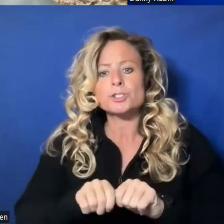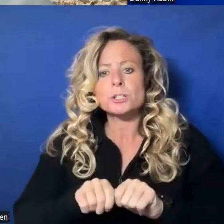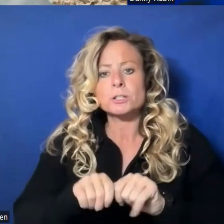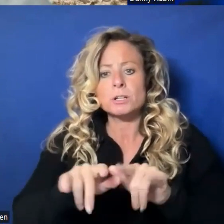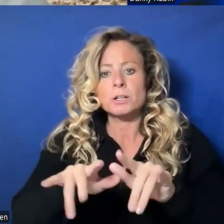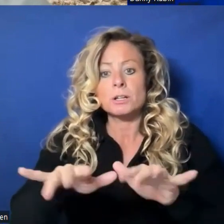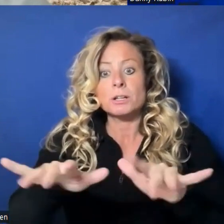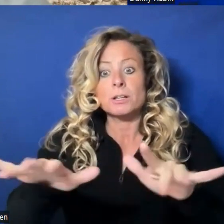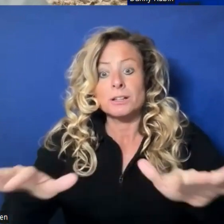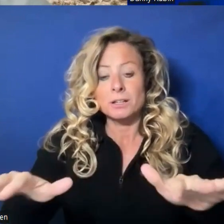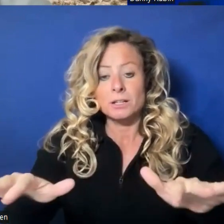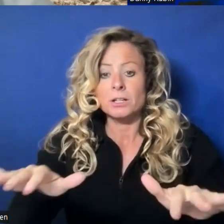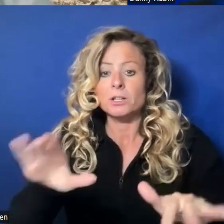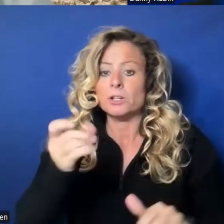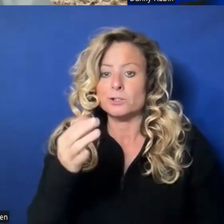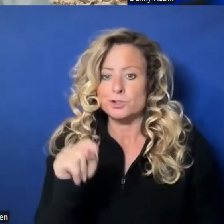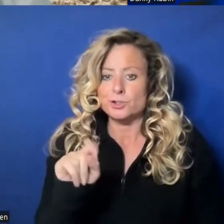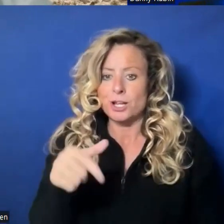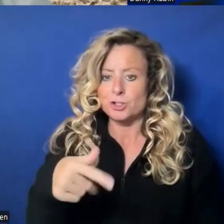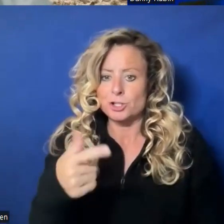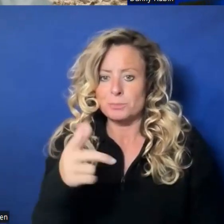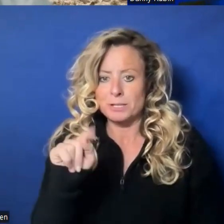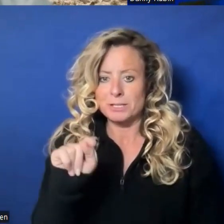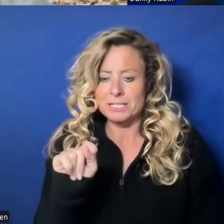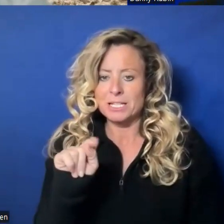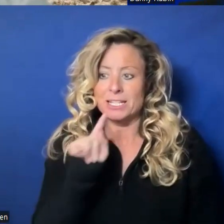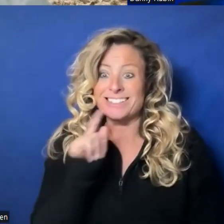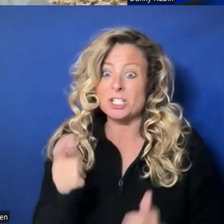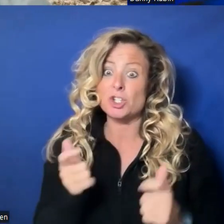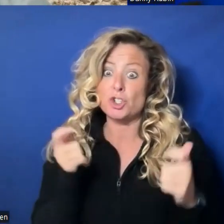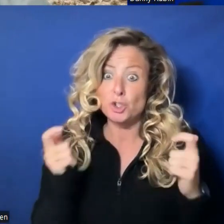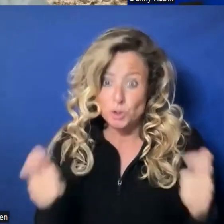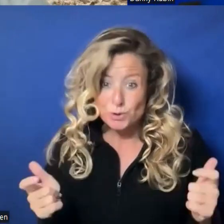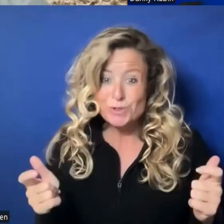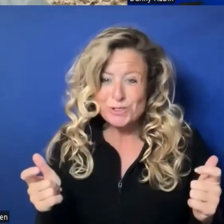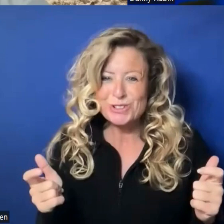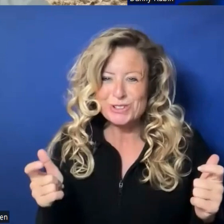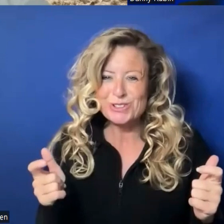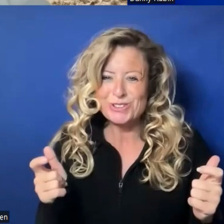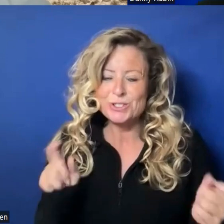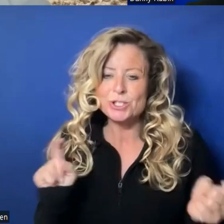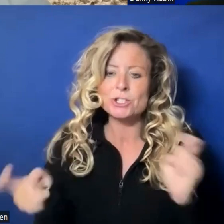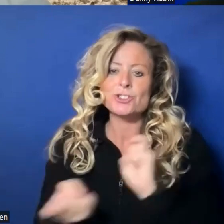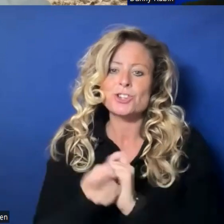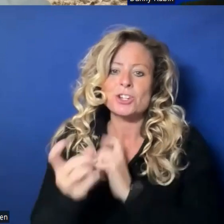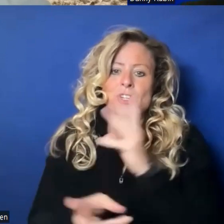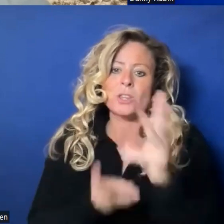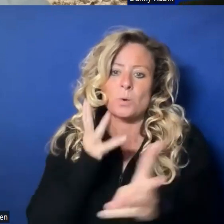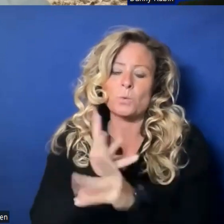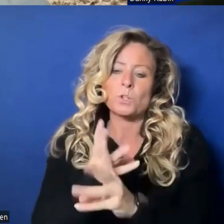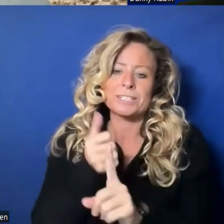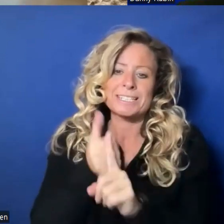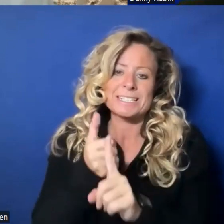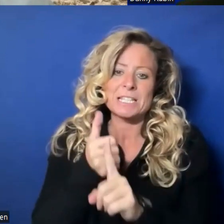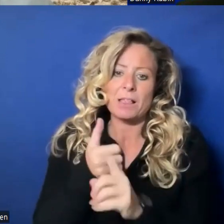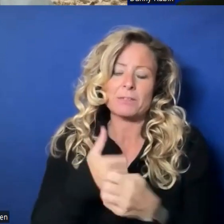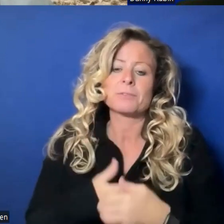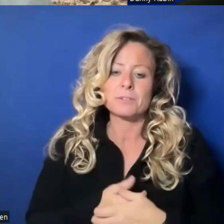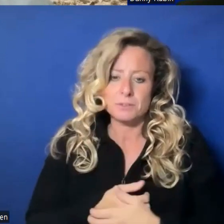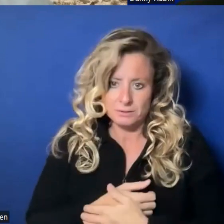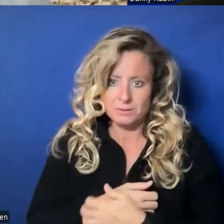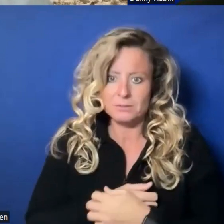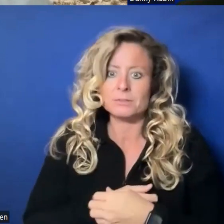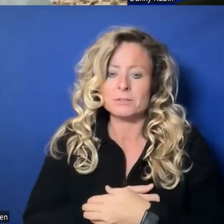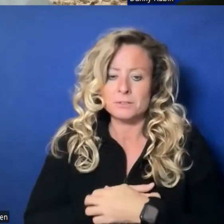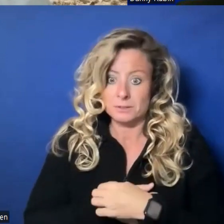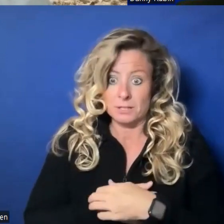mean, ChatGPT, no question, it's a huge revolution in our world. It will change the world